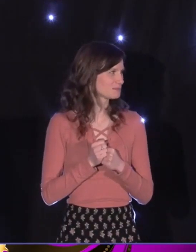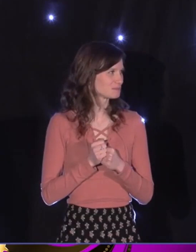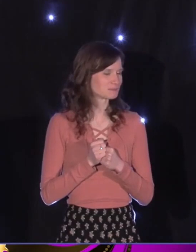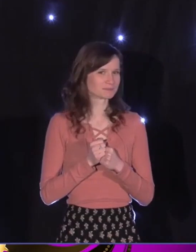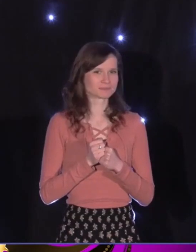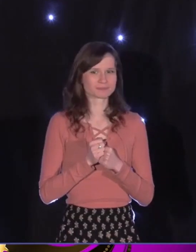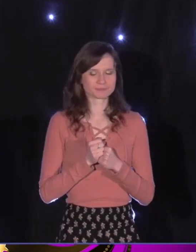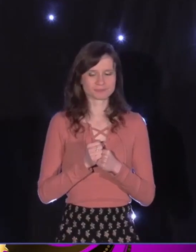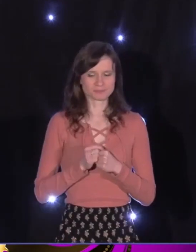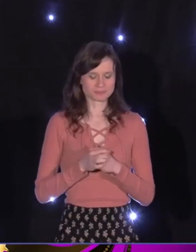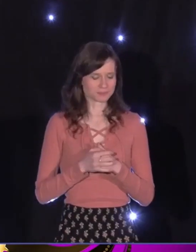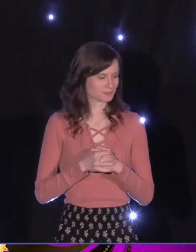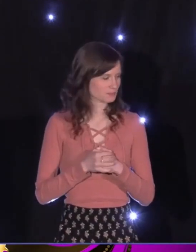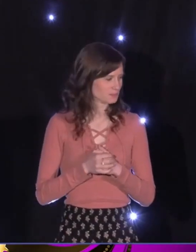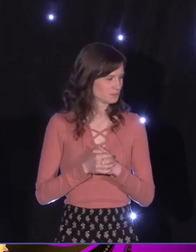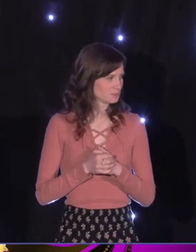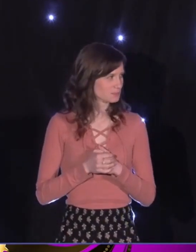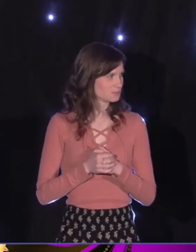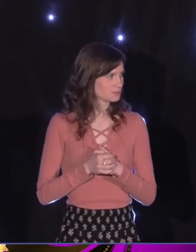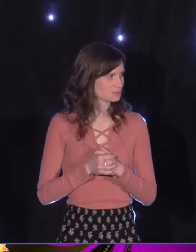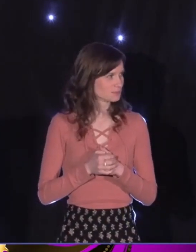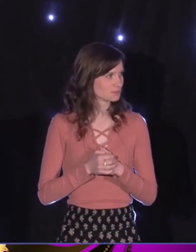That wasn't very good.